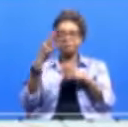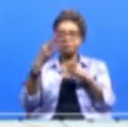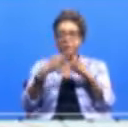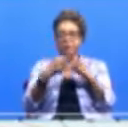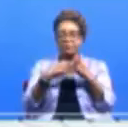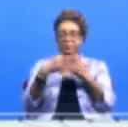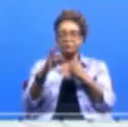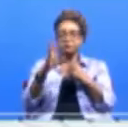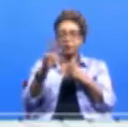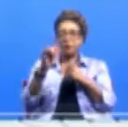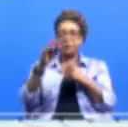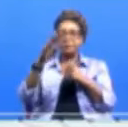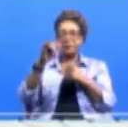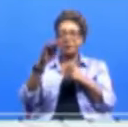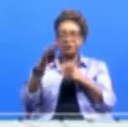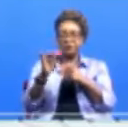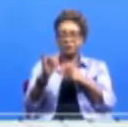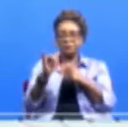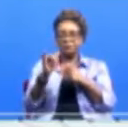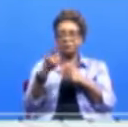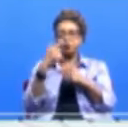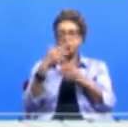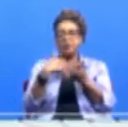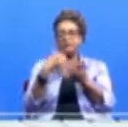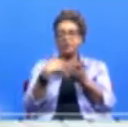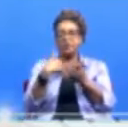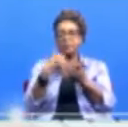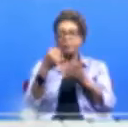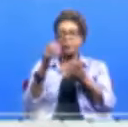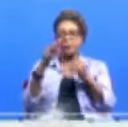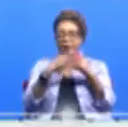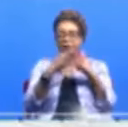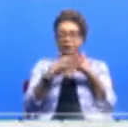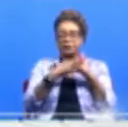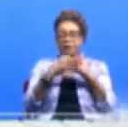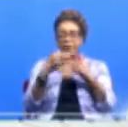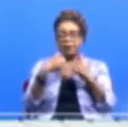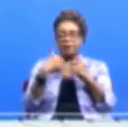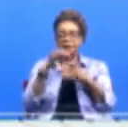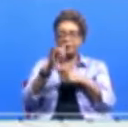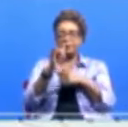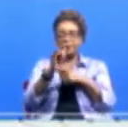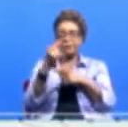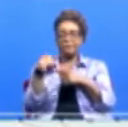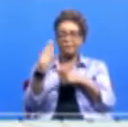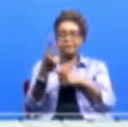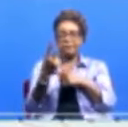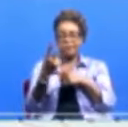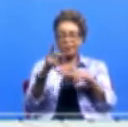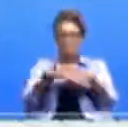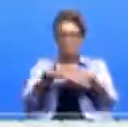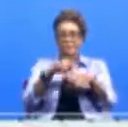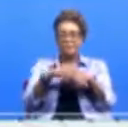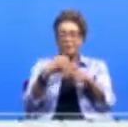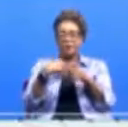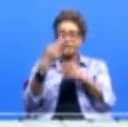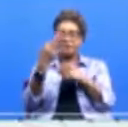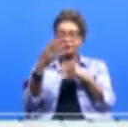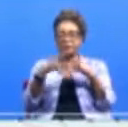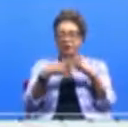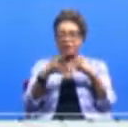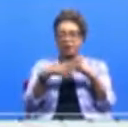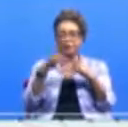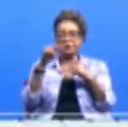John Kameni, playing off handicap 8, secured the runner-up position after carding 37 at the NCBA